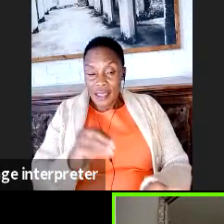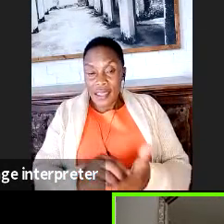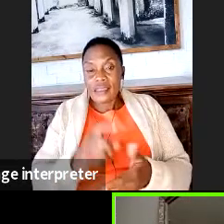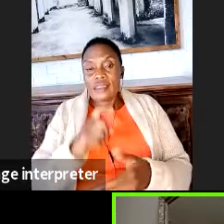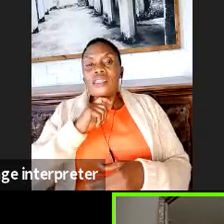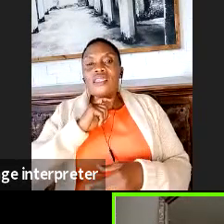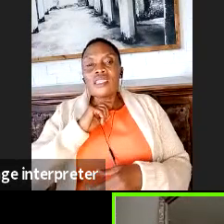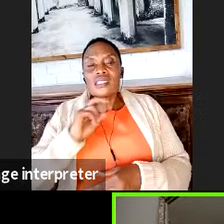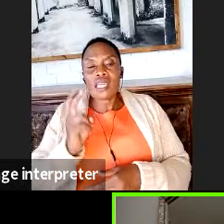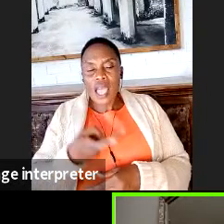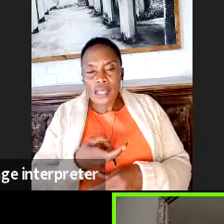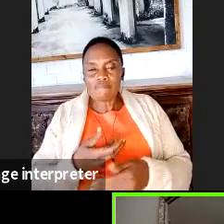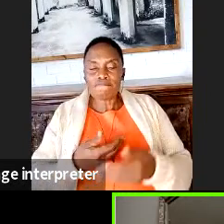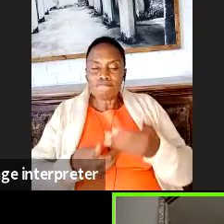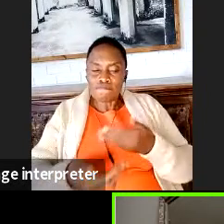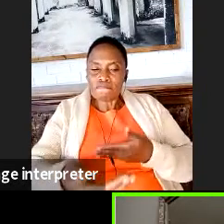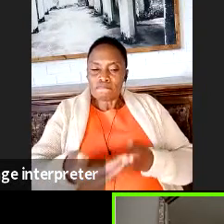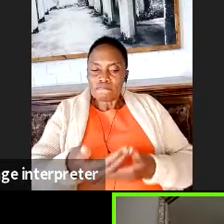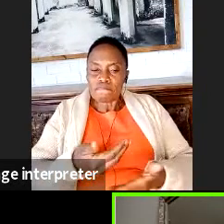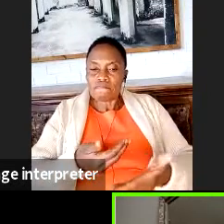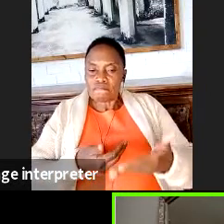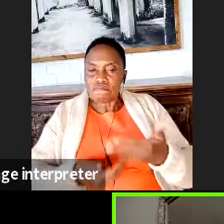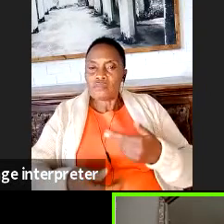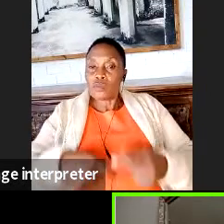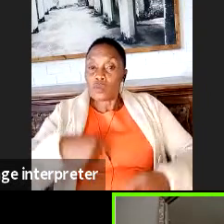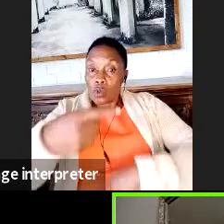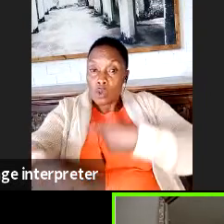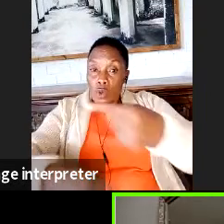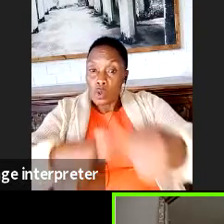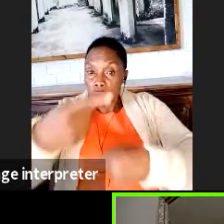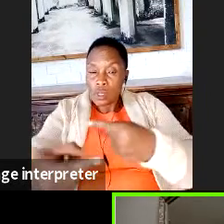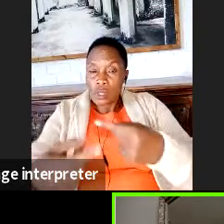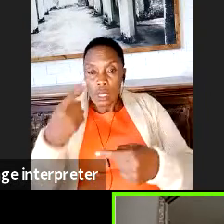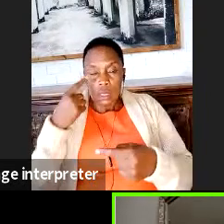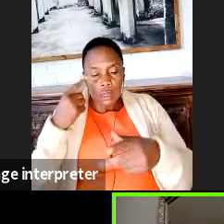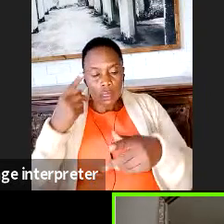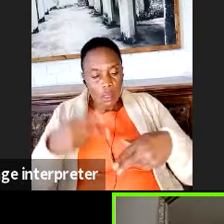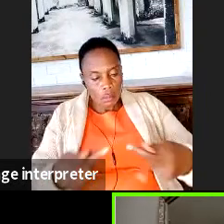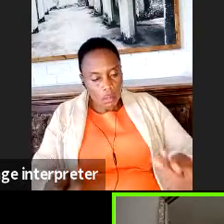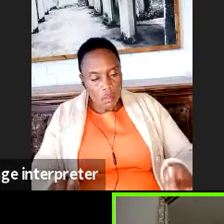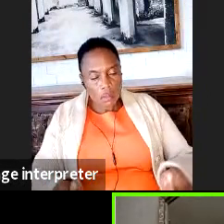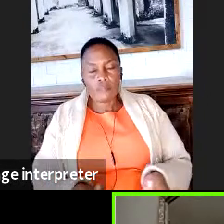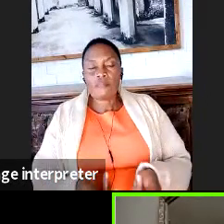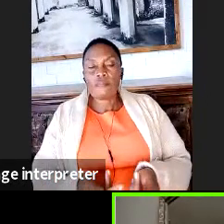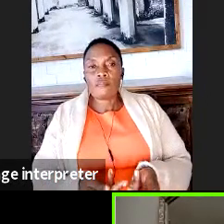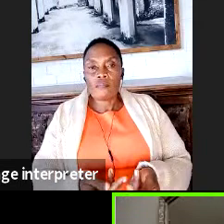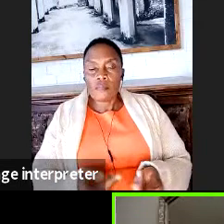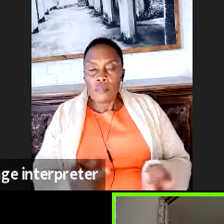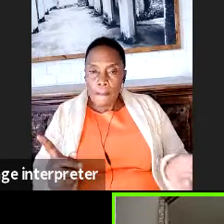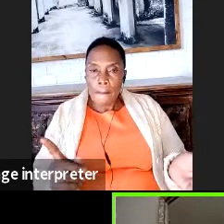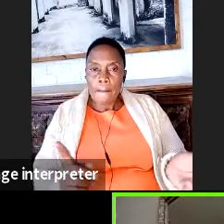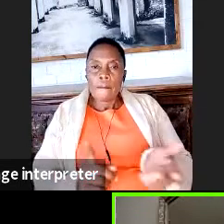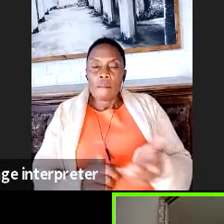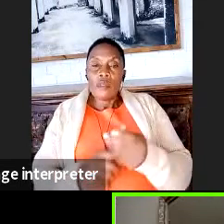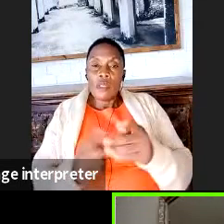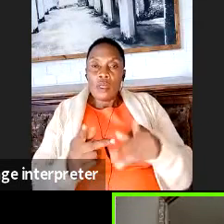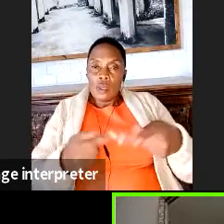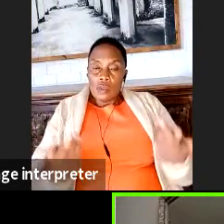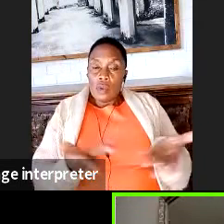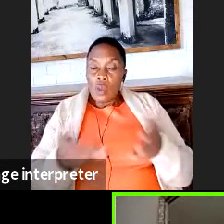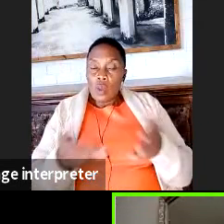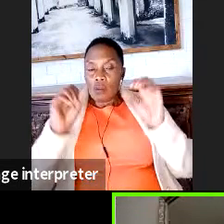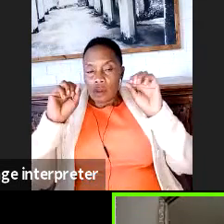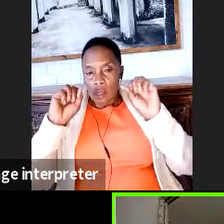to engaging constantly, find the rooms, get to places where you are able